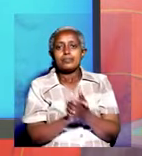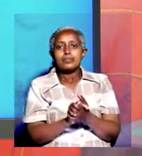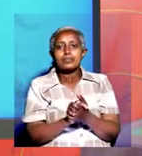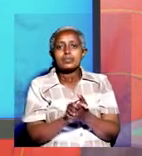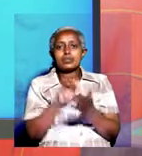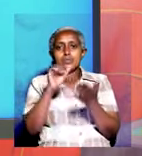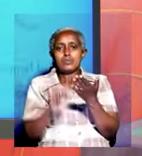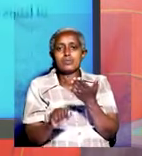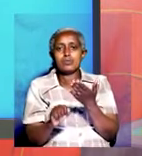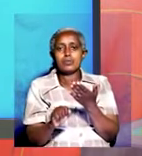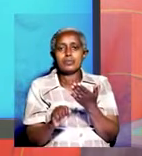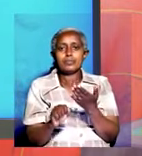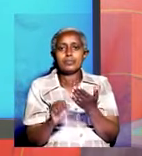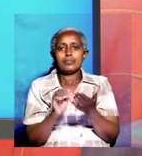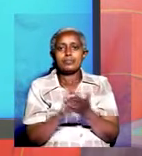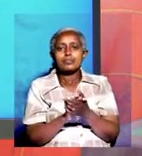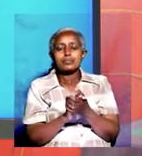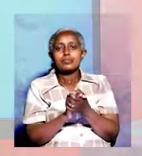So